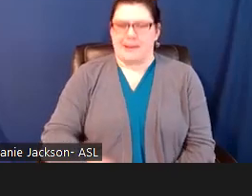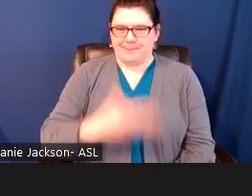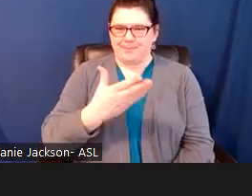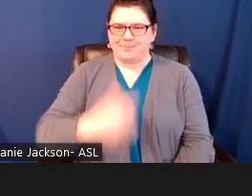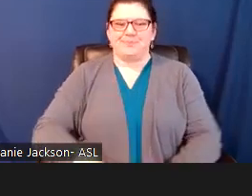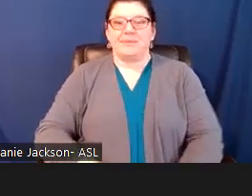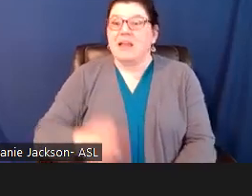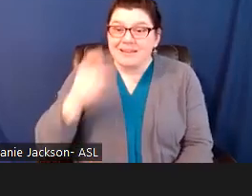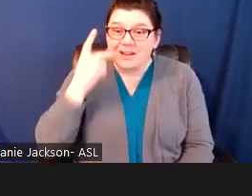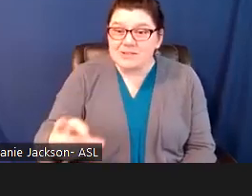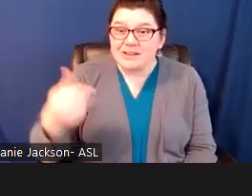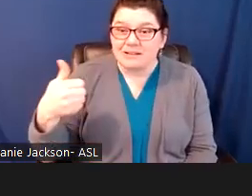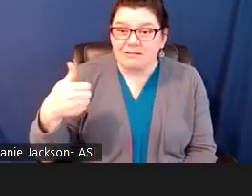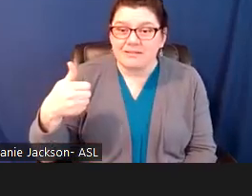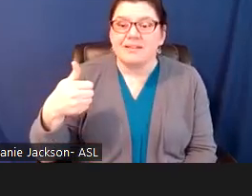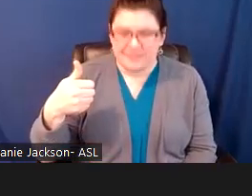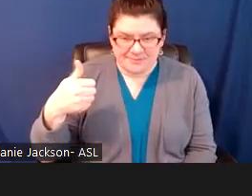Let me see the screen.